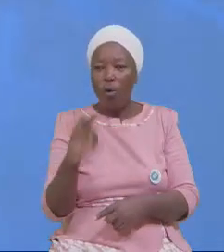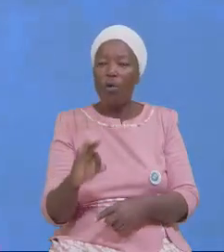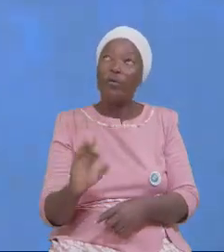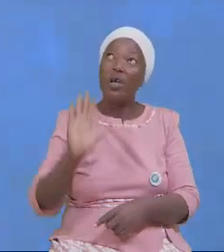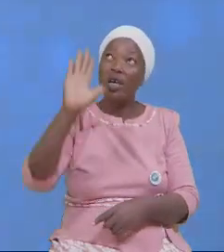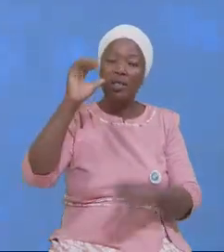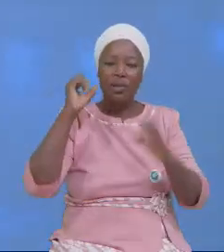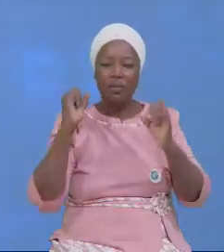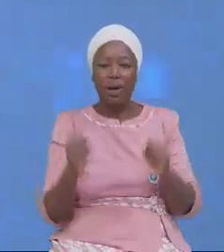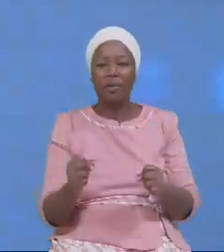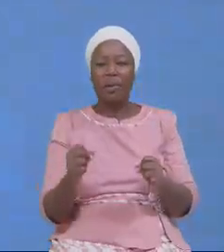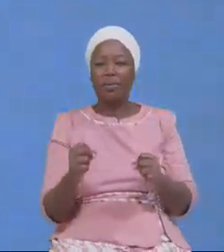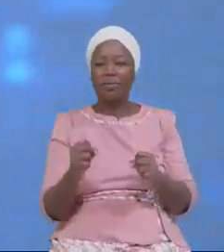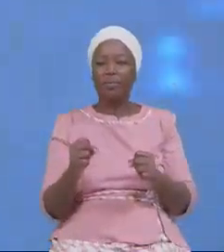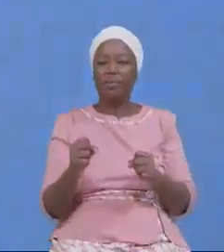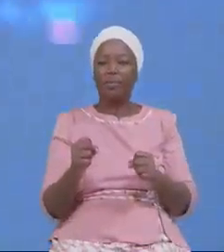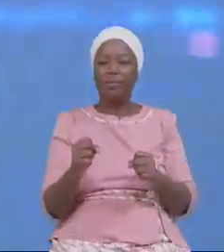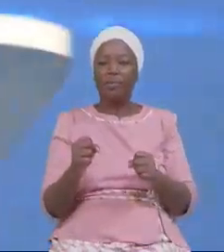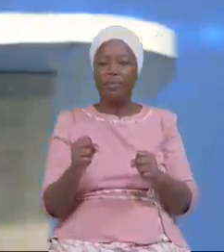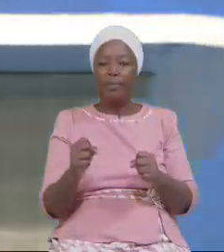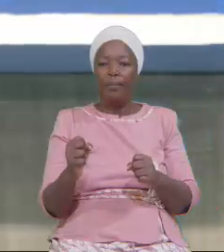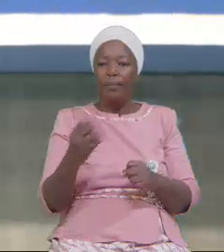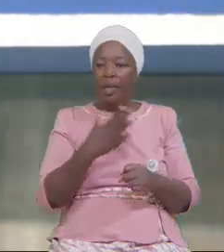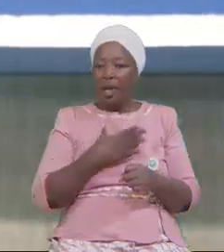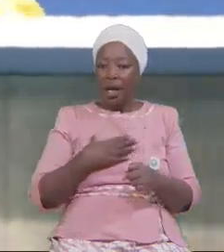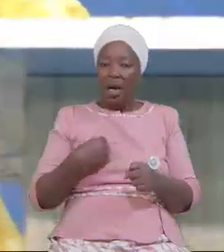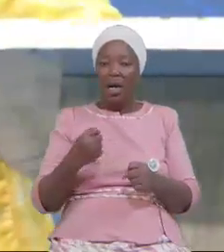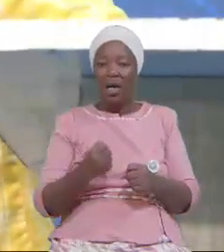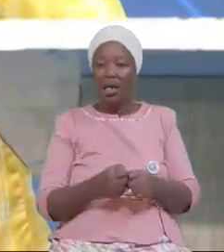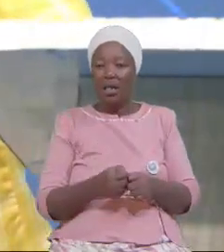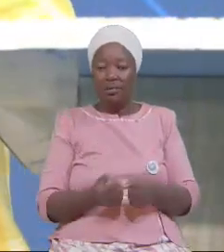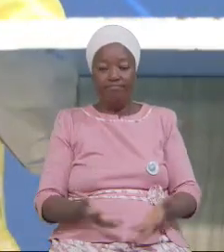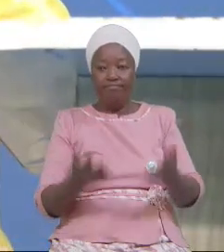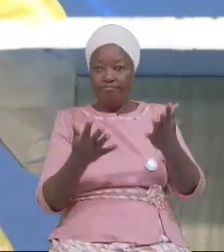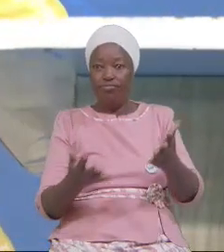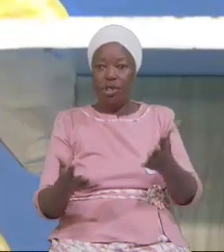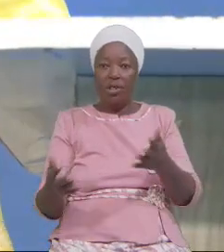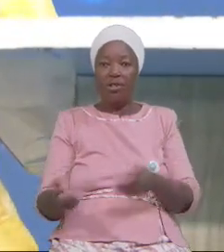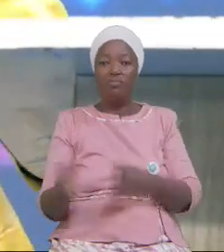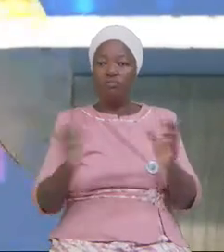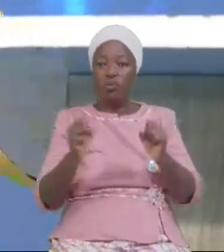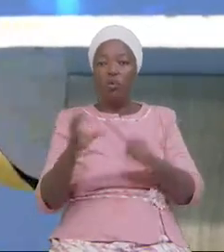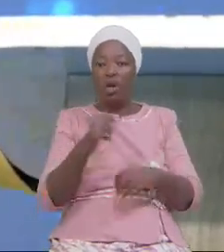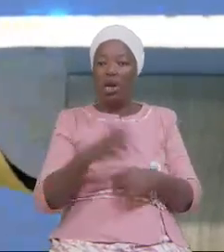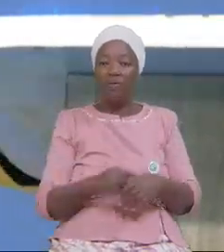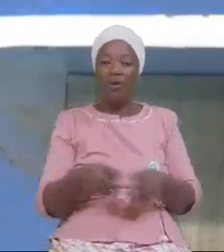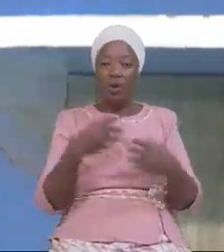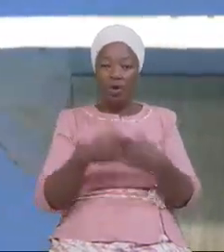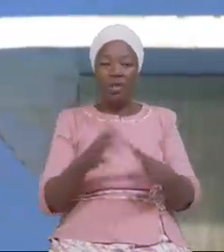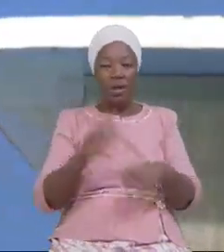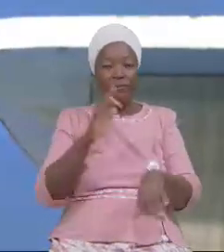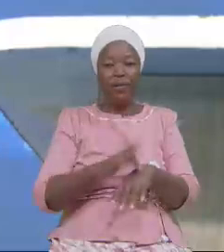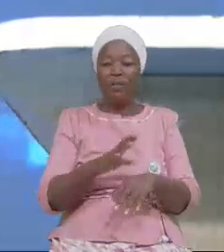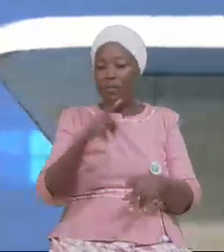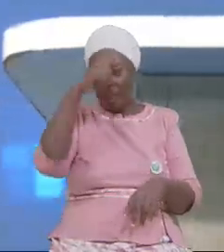power. And gravity would have lost its effect. But